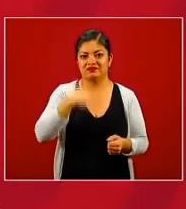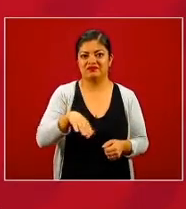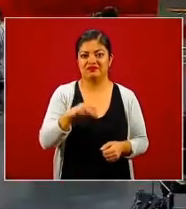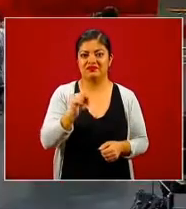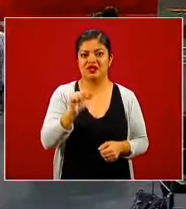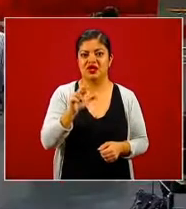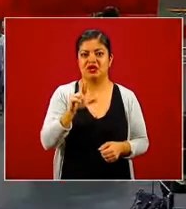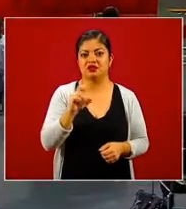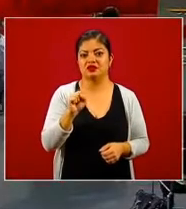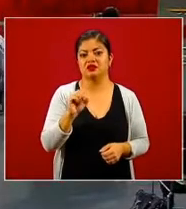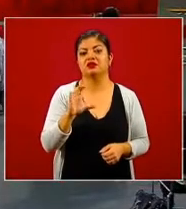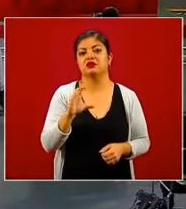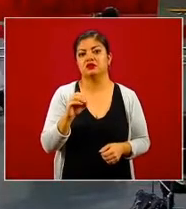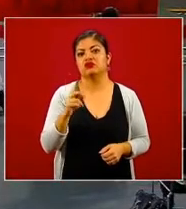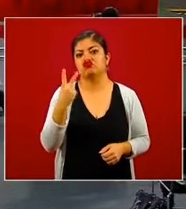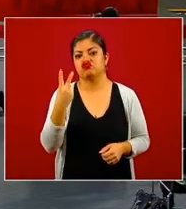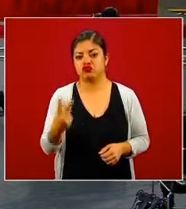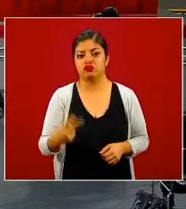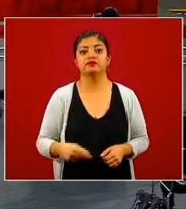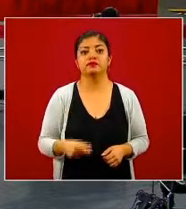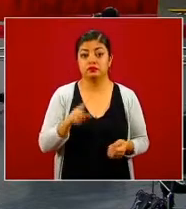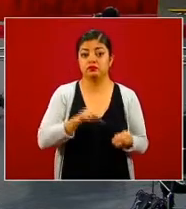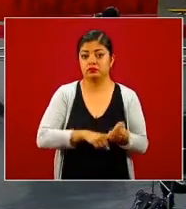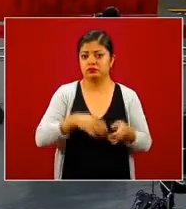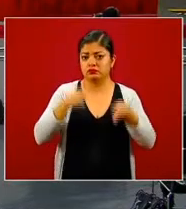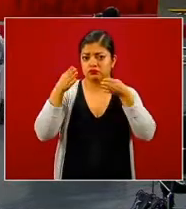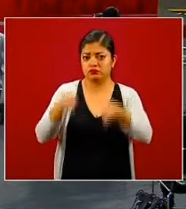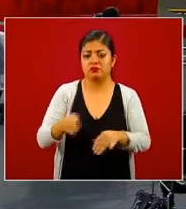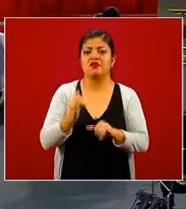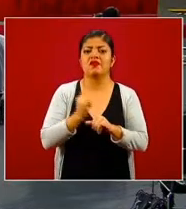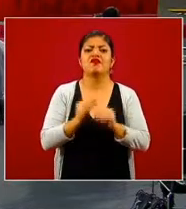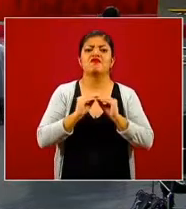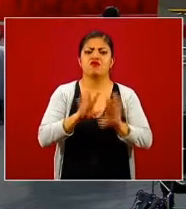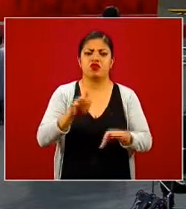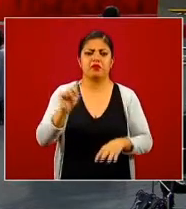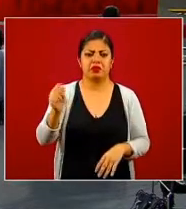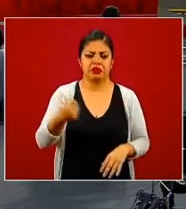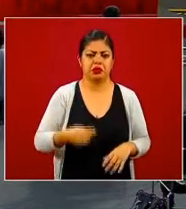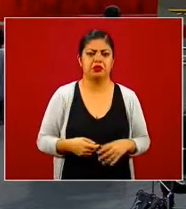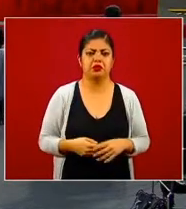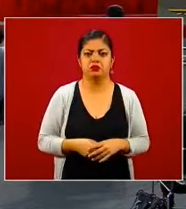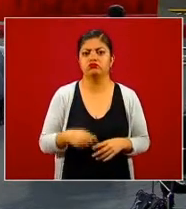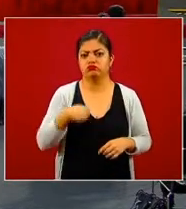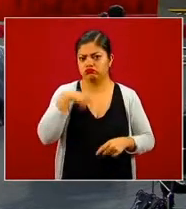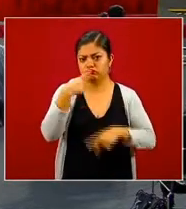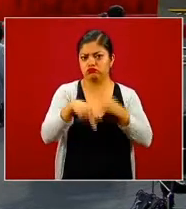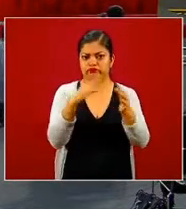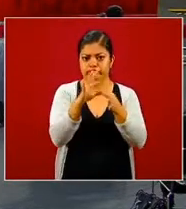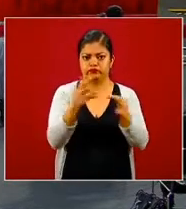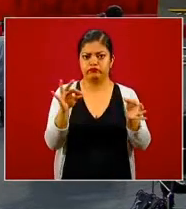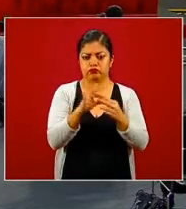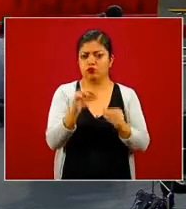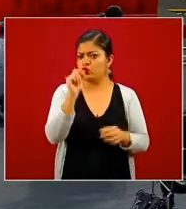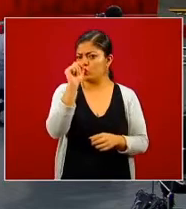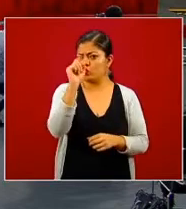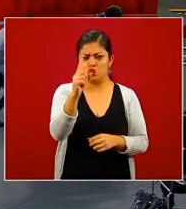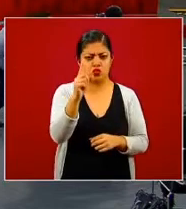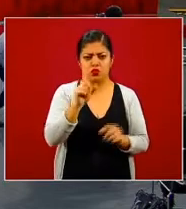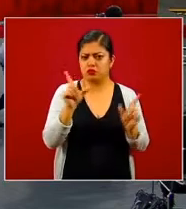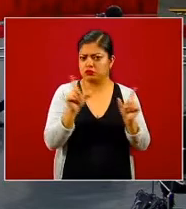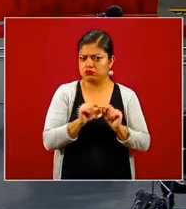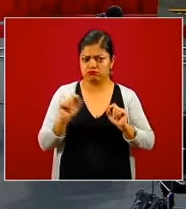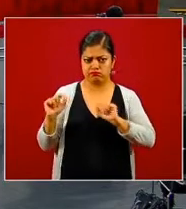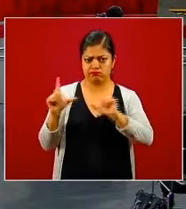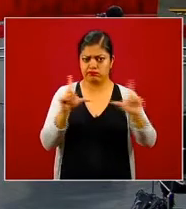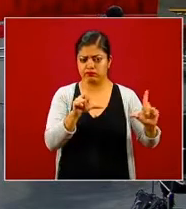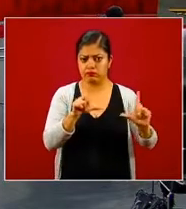COVID, the disease caused by SARS-CoV-2. Today, we're going to focus on the technical report.